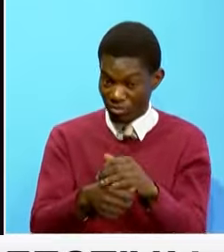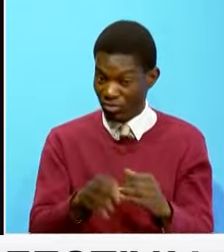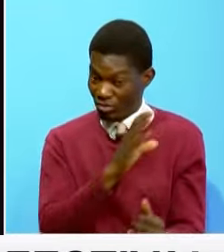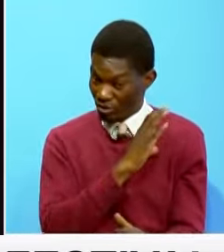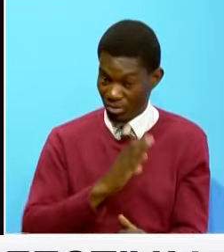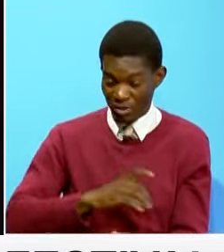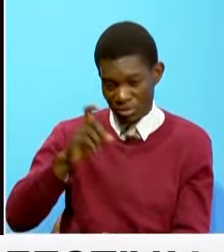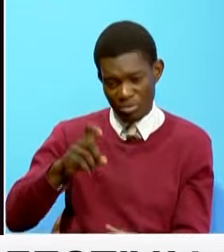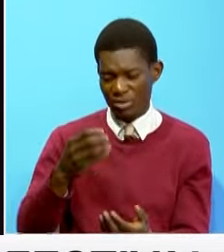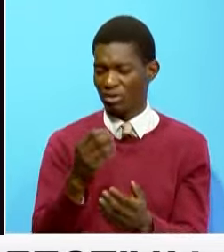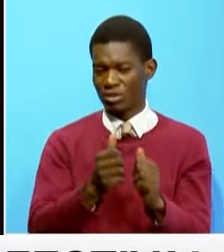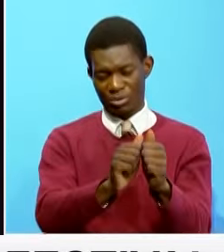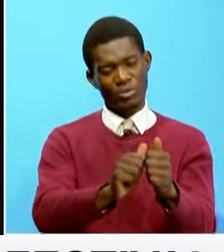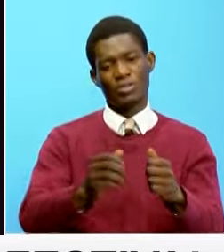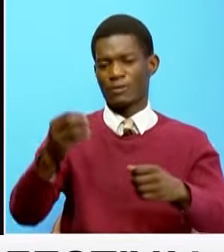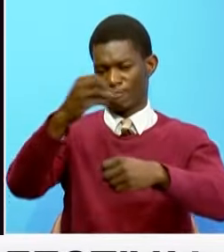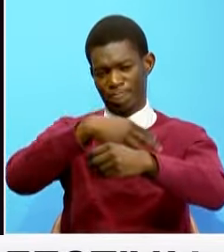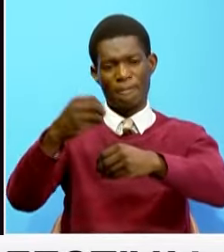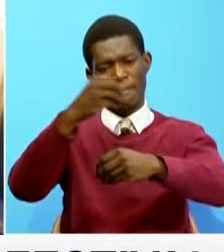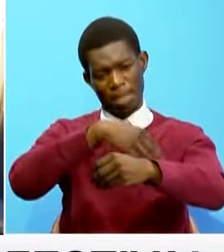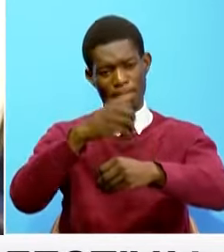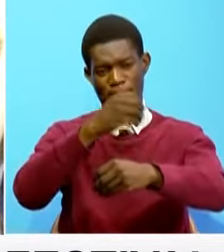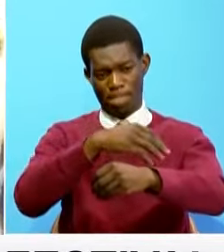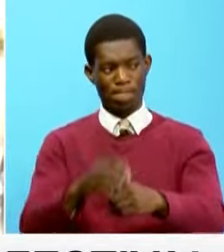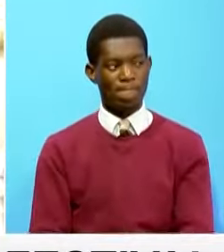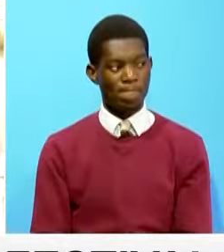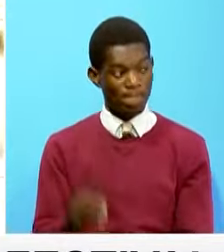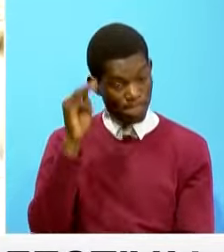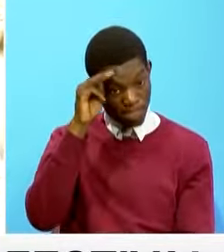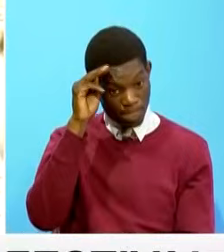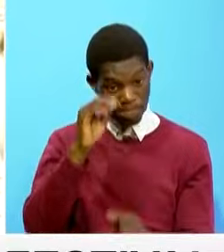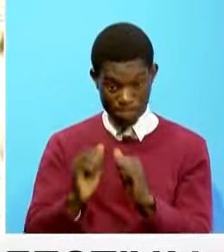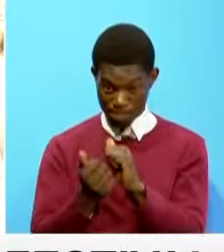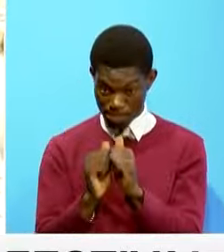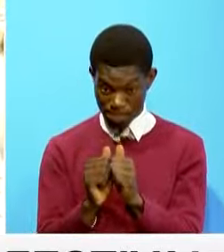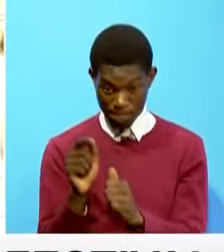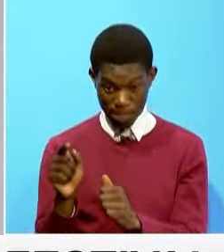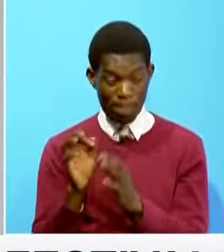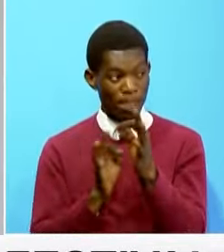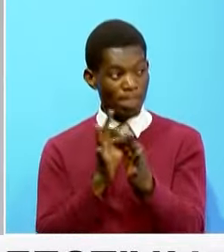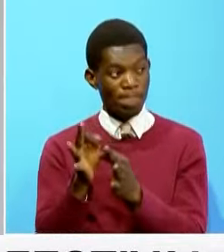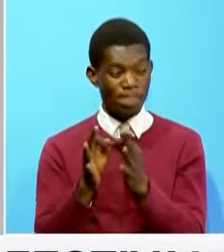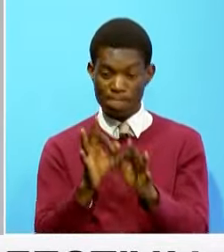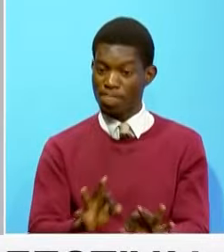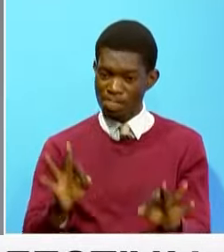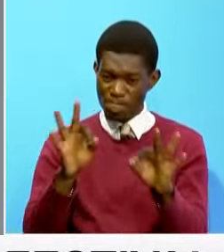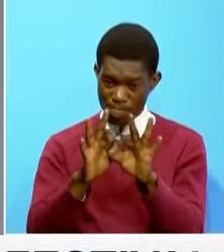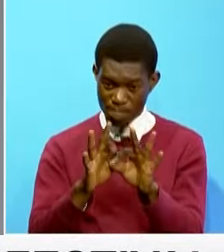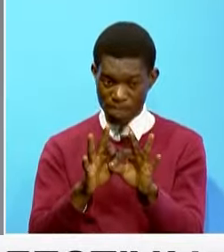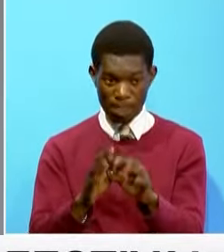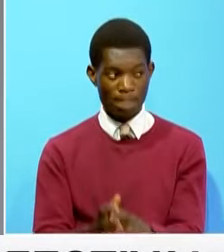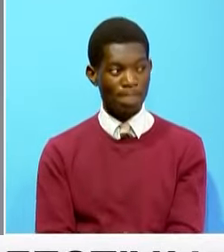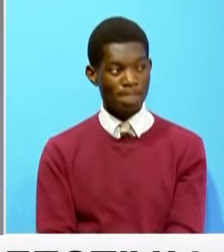mass participation of communities in sports. The Minister of Sports and Arts explains the significance of the festival.